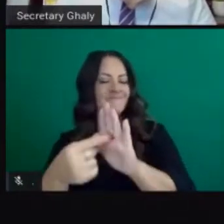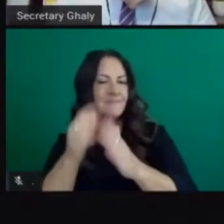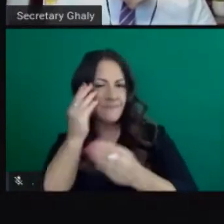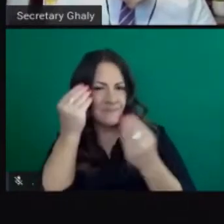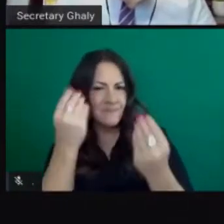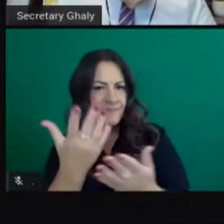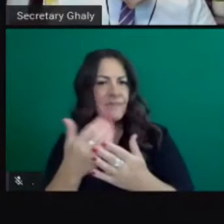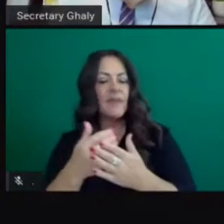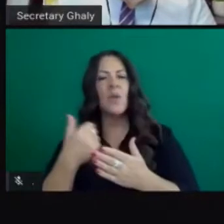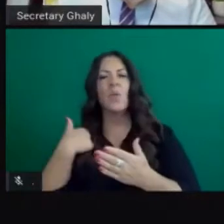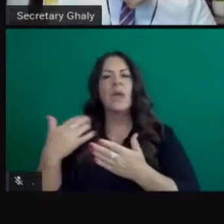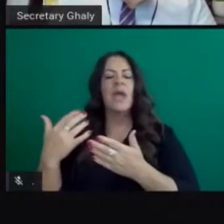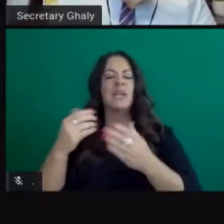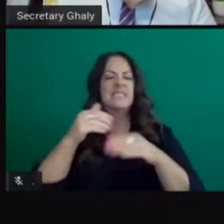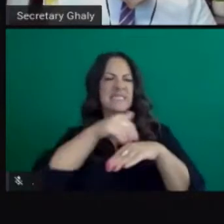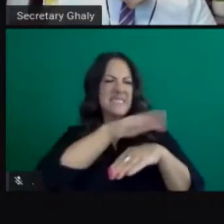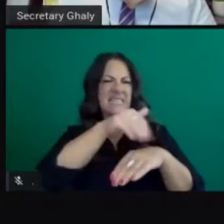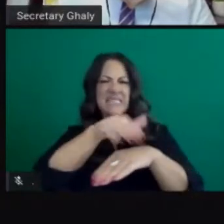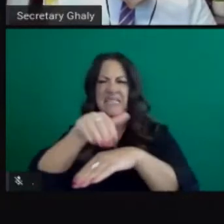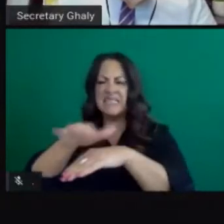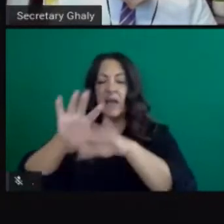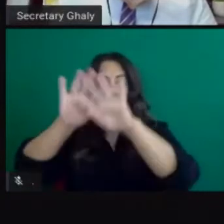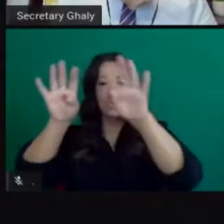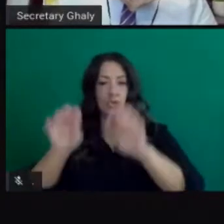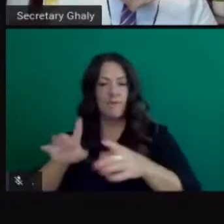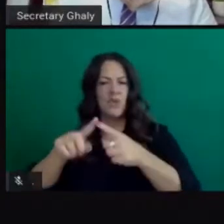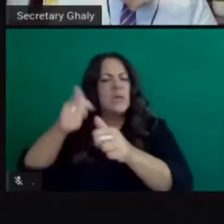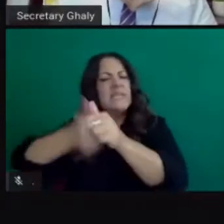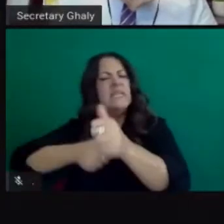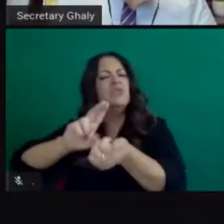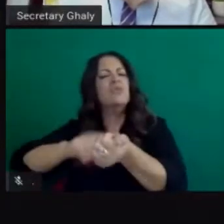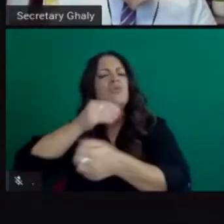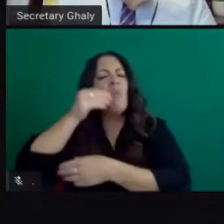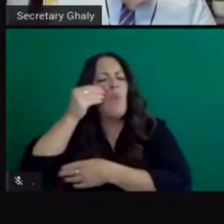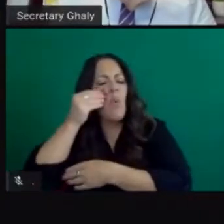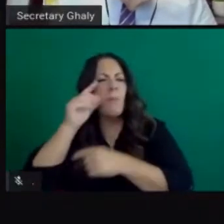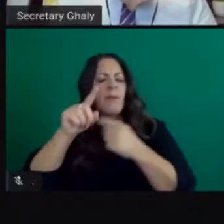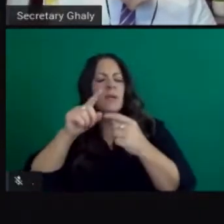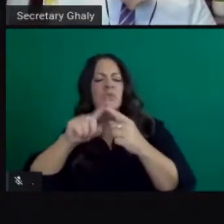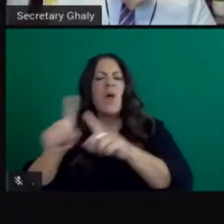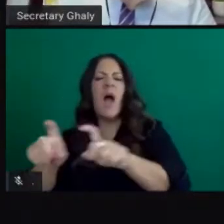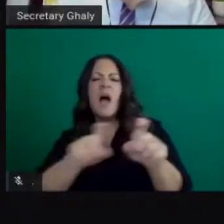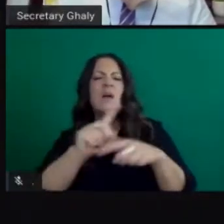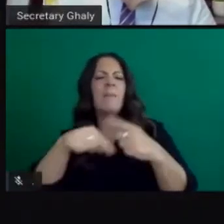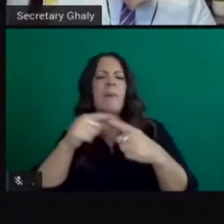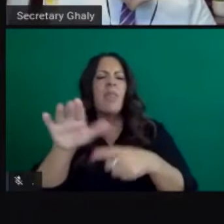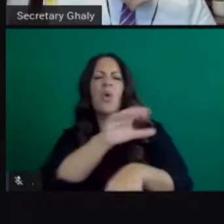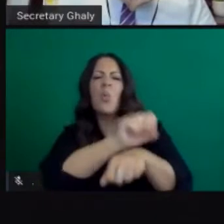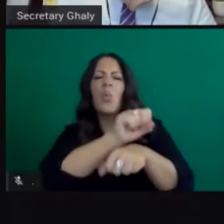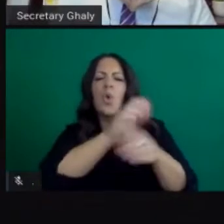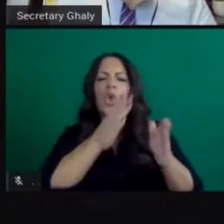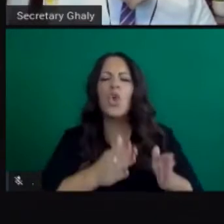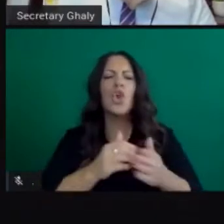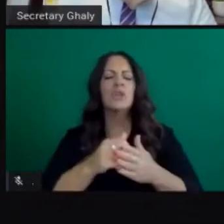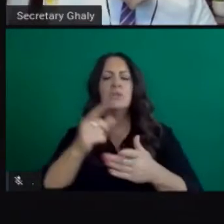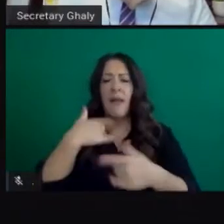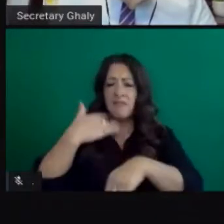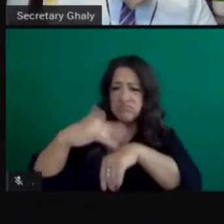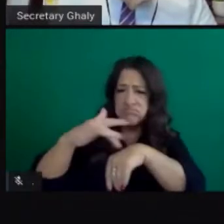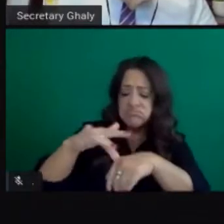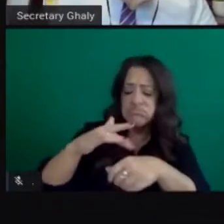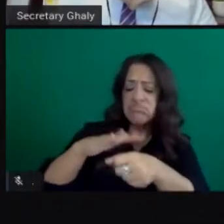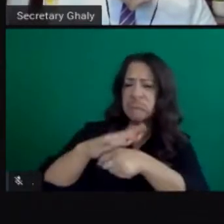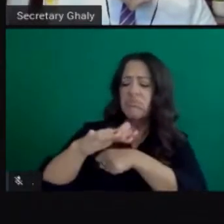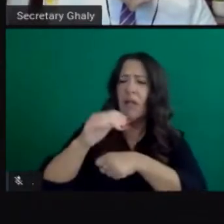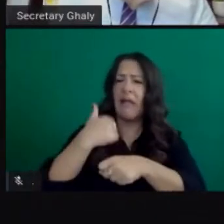getting survey results from our skilled nursing facilities on staffing levels, on the availability of protective equipment, and on